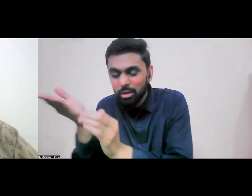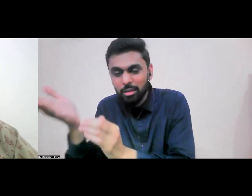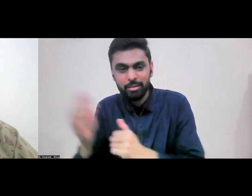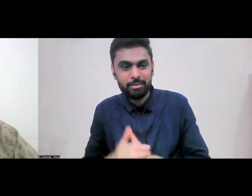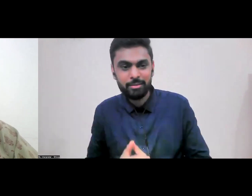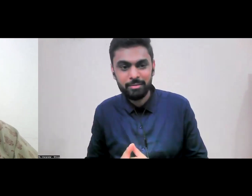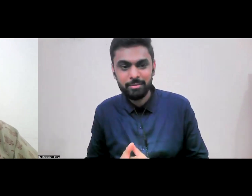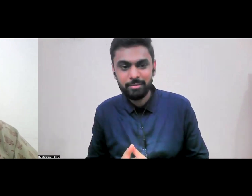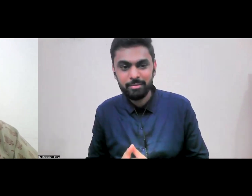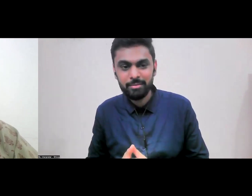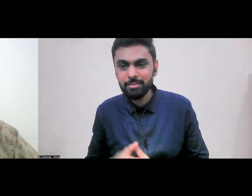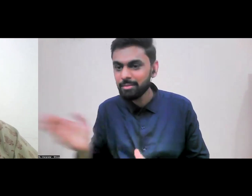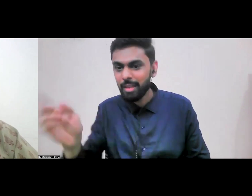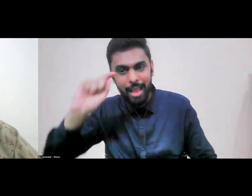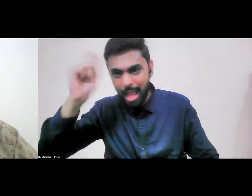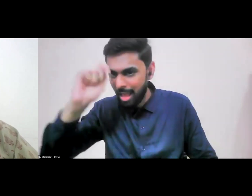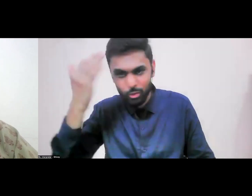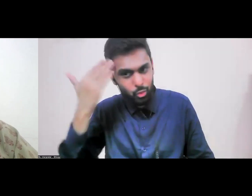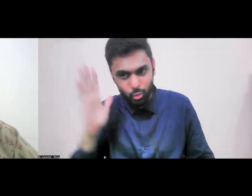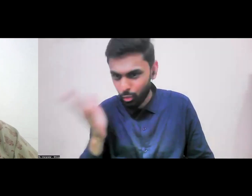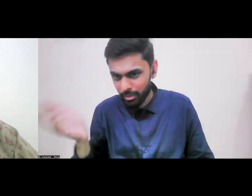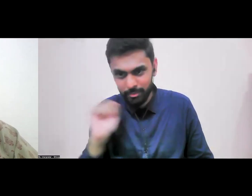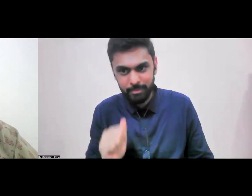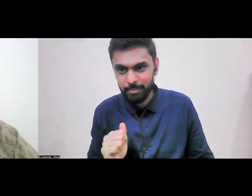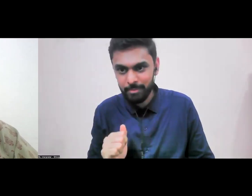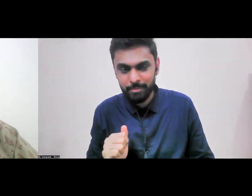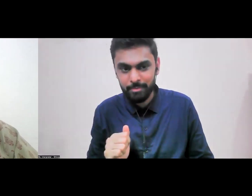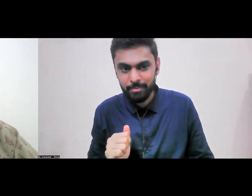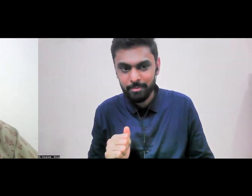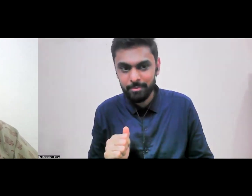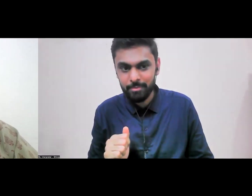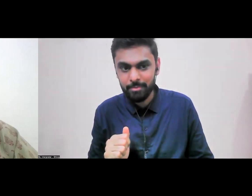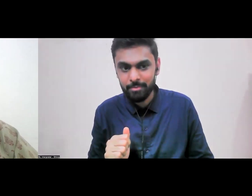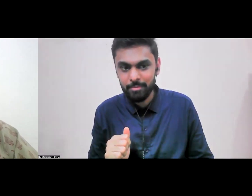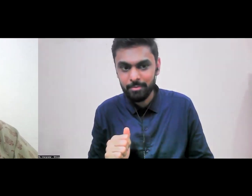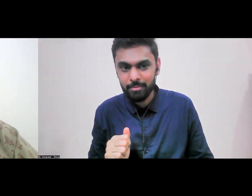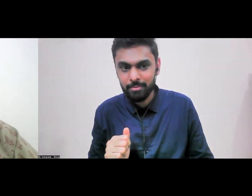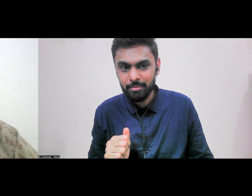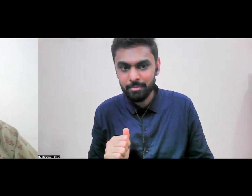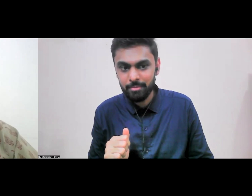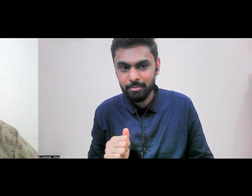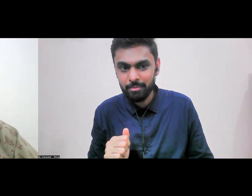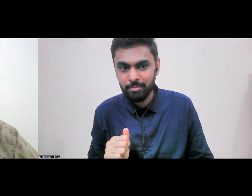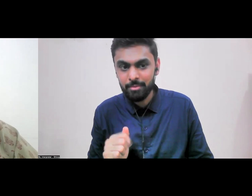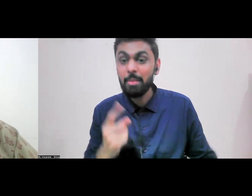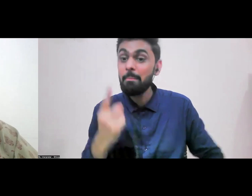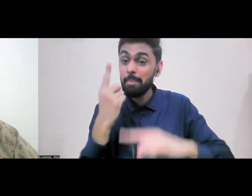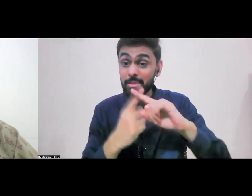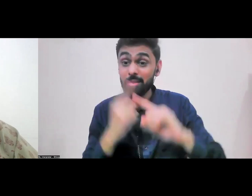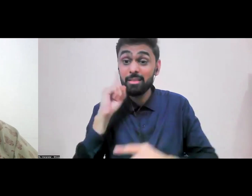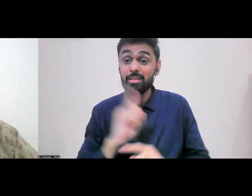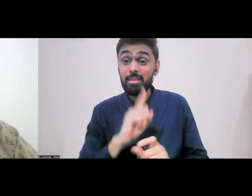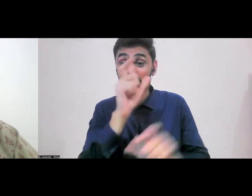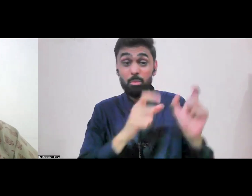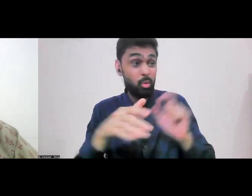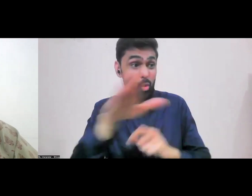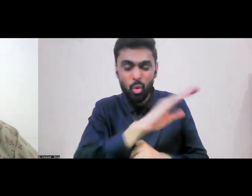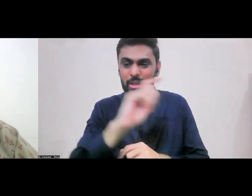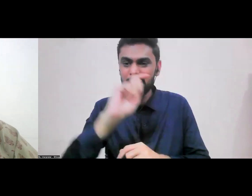even know English better. And even deaf, if you see deaf, their English is not as we